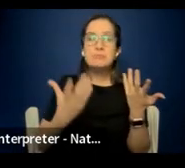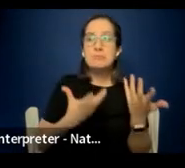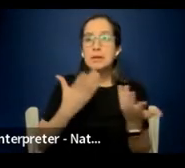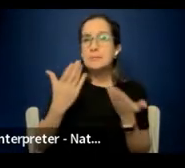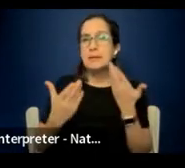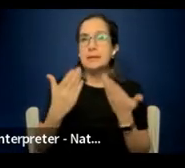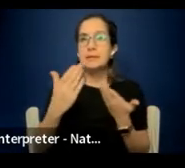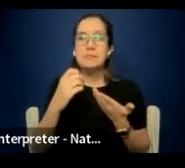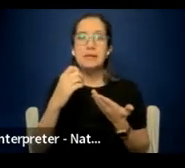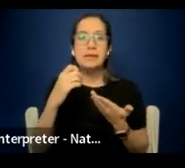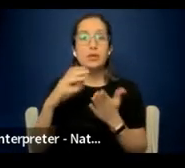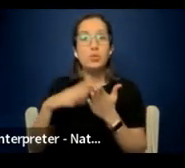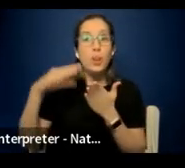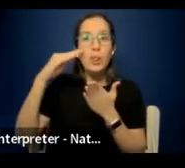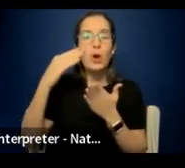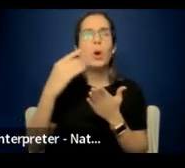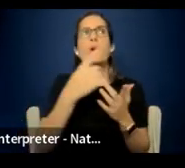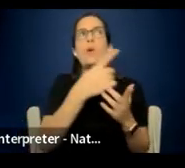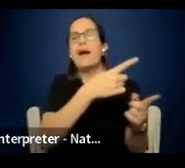to pop it in the chat.